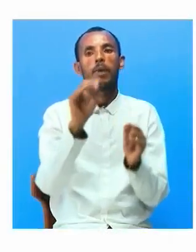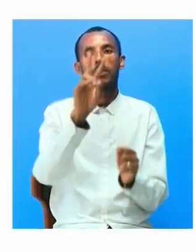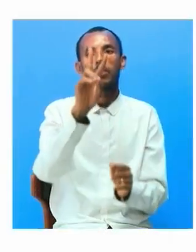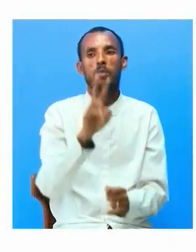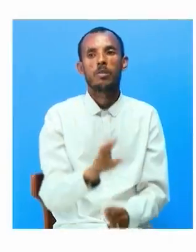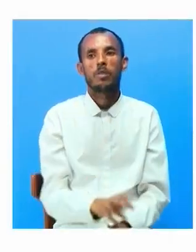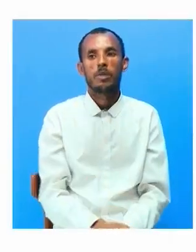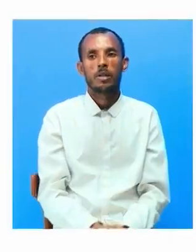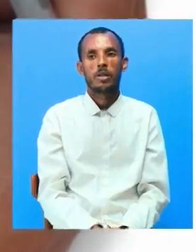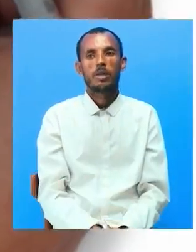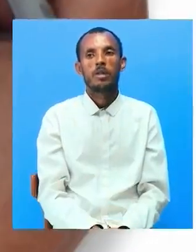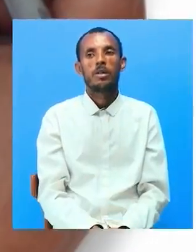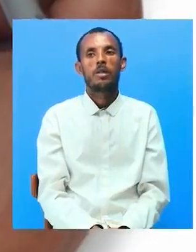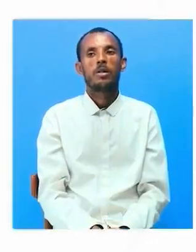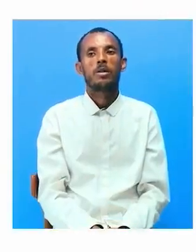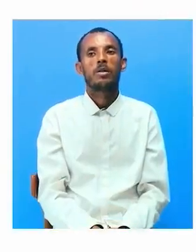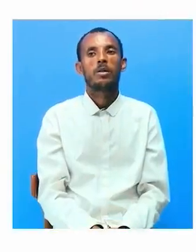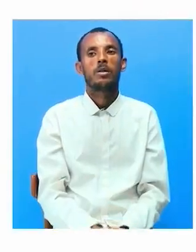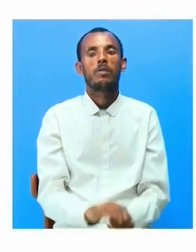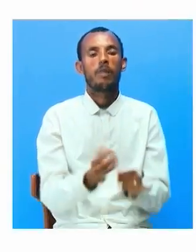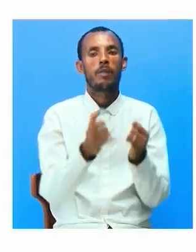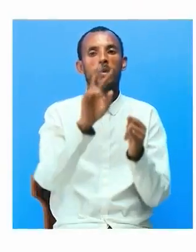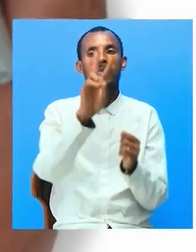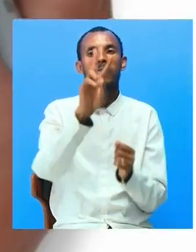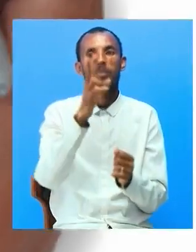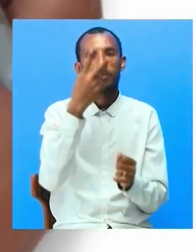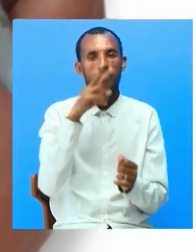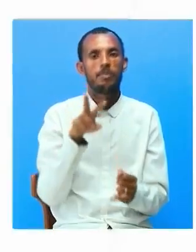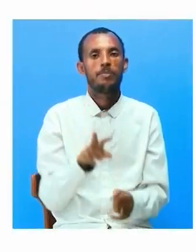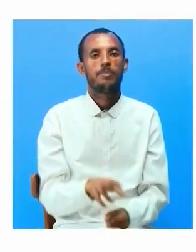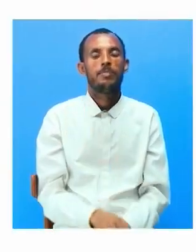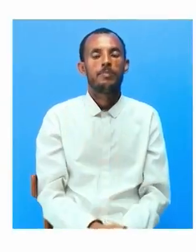7 divided by 2.